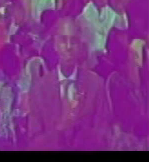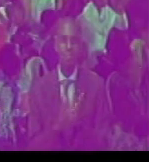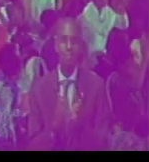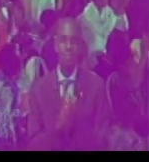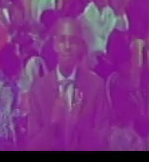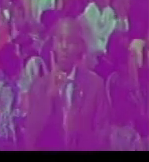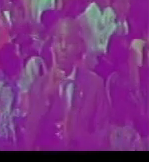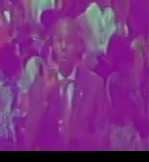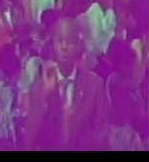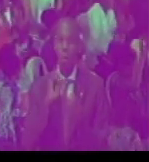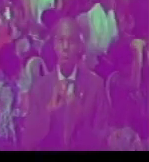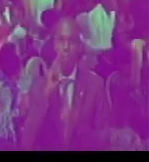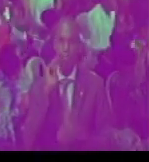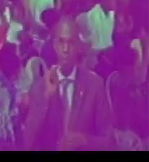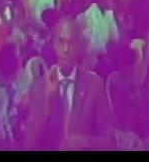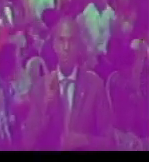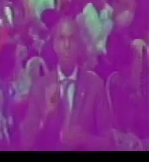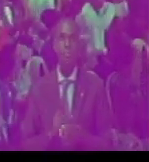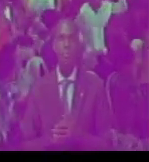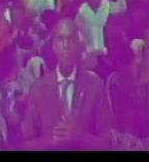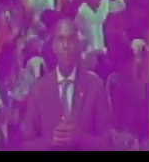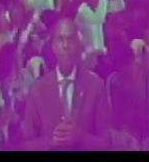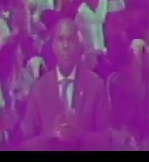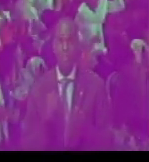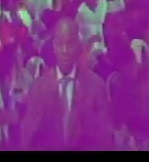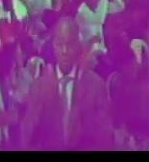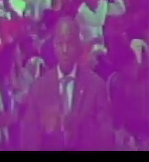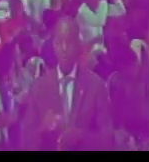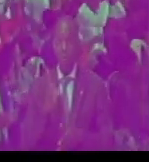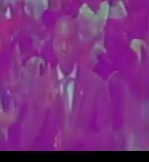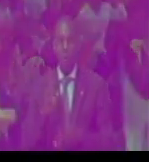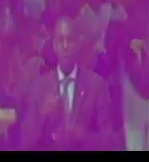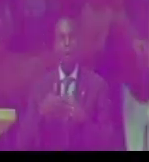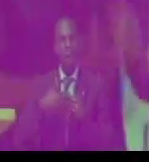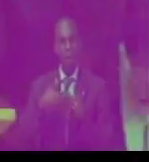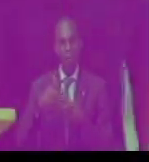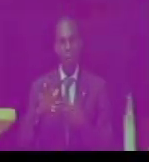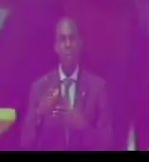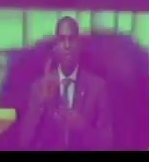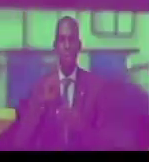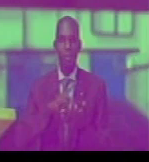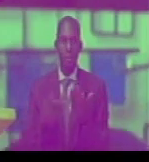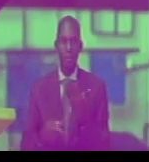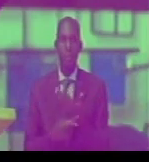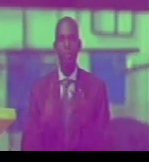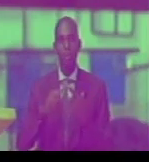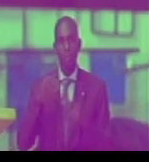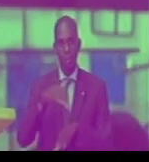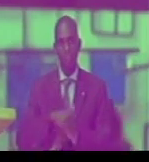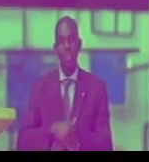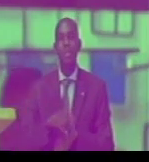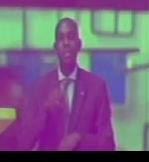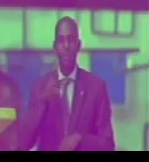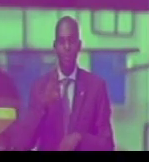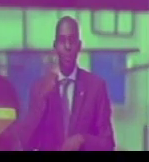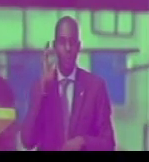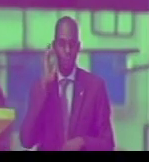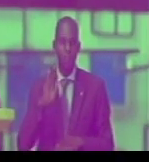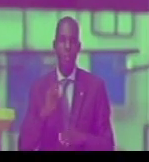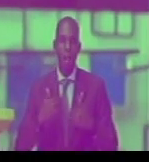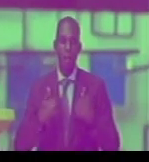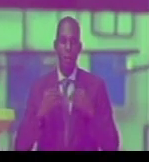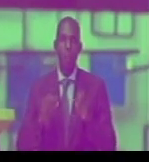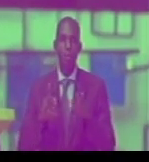you, sister. Put your hands together for Jesus. We take just one more. The last one. The rest, please, after